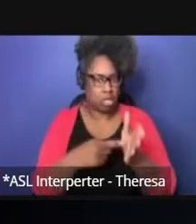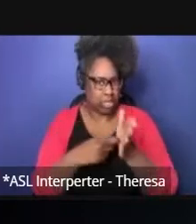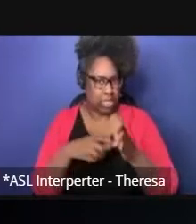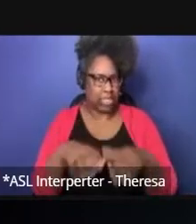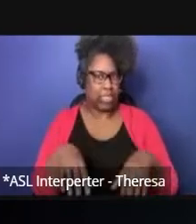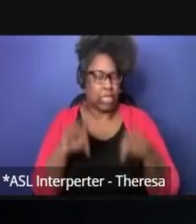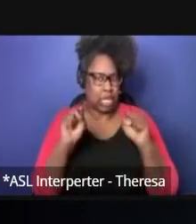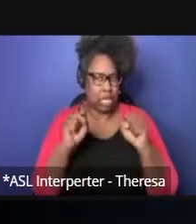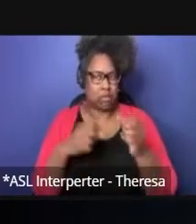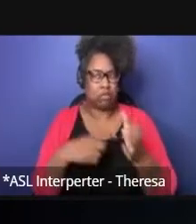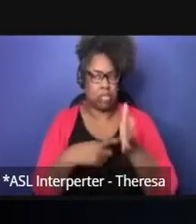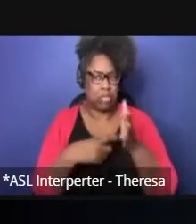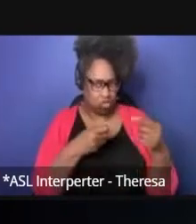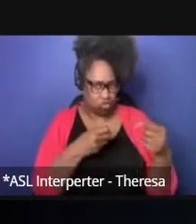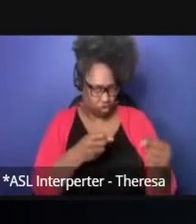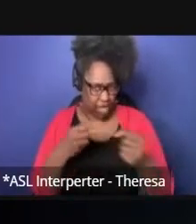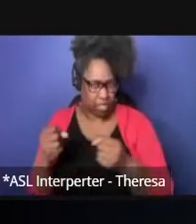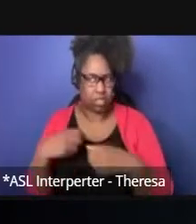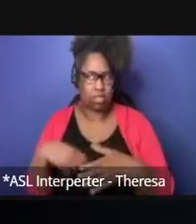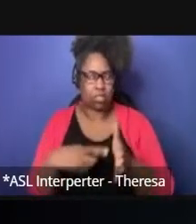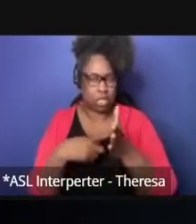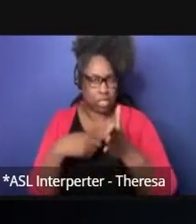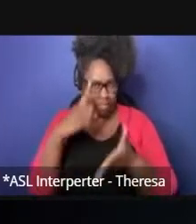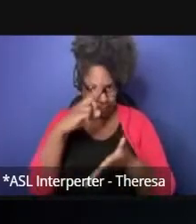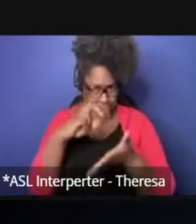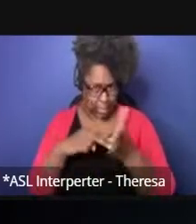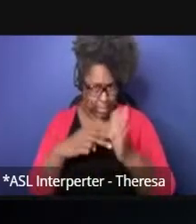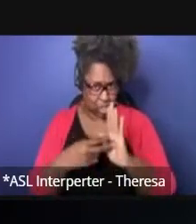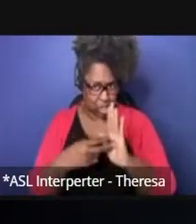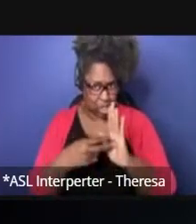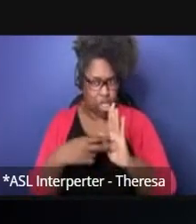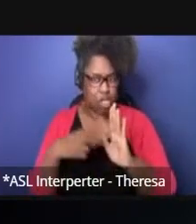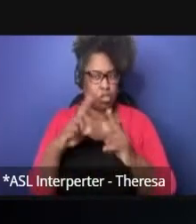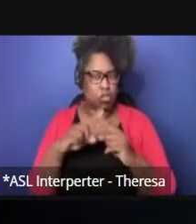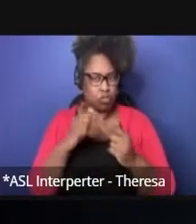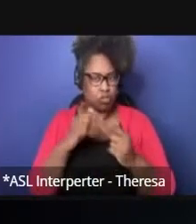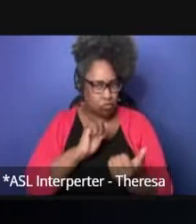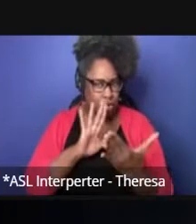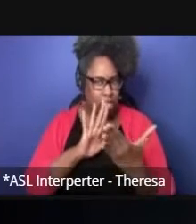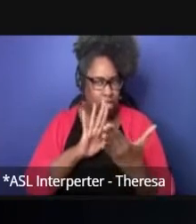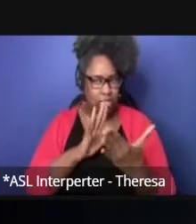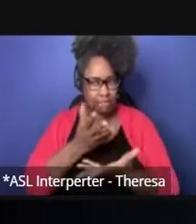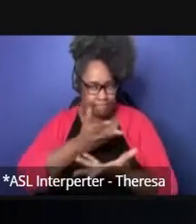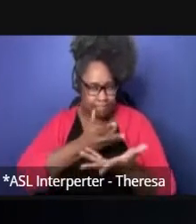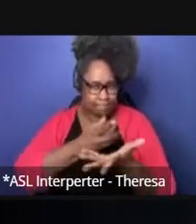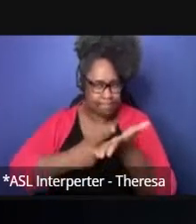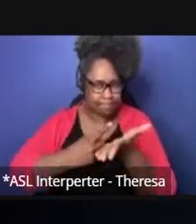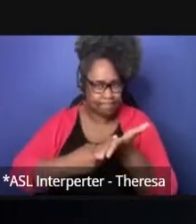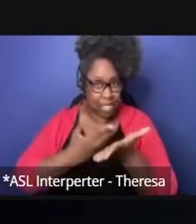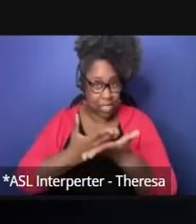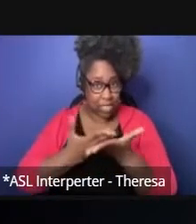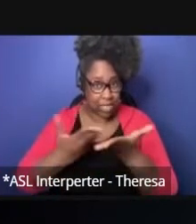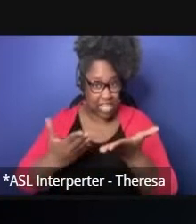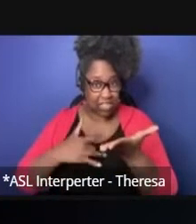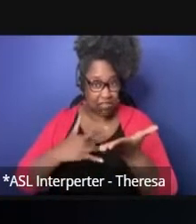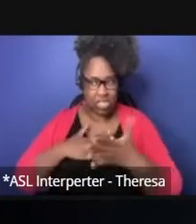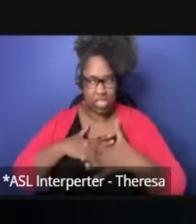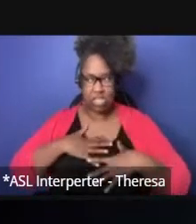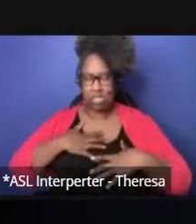and intentionality, willingness to address discomfort. It's really a powerful reflection. Thank you, Rochelle. Next